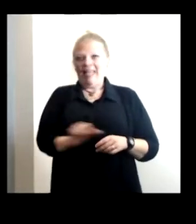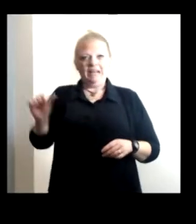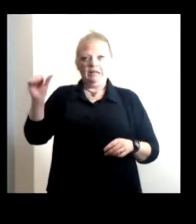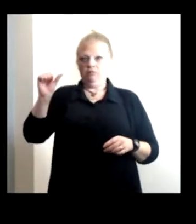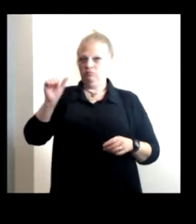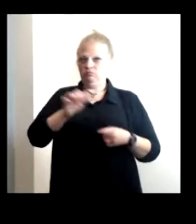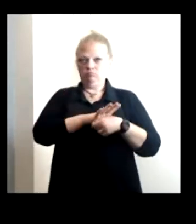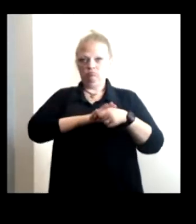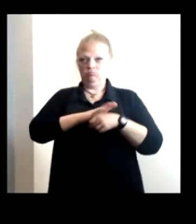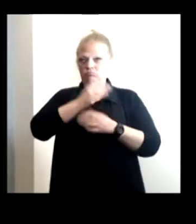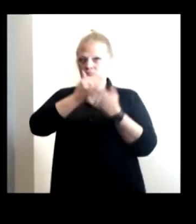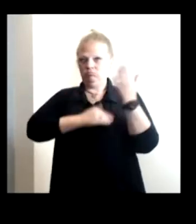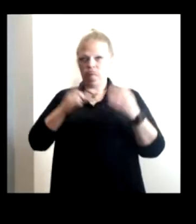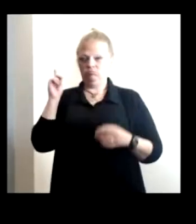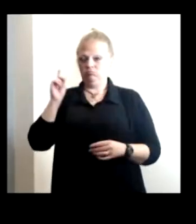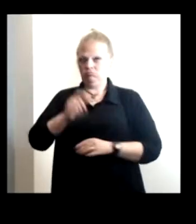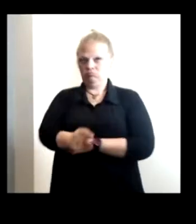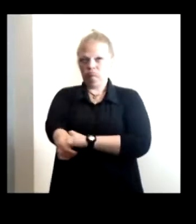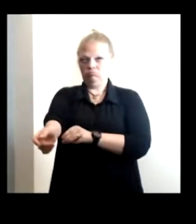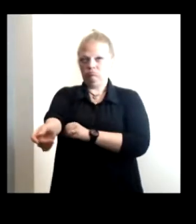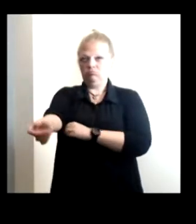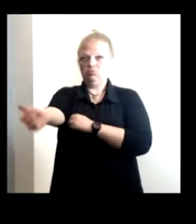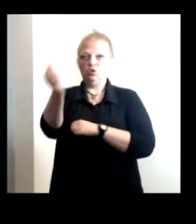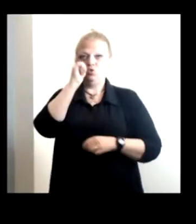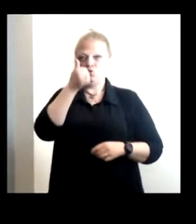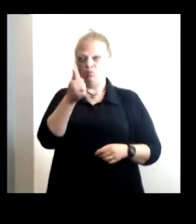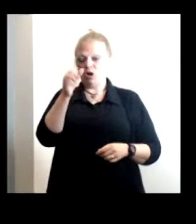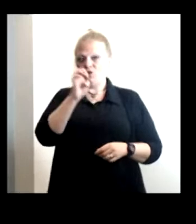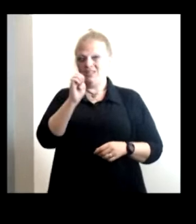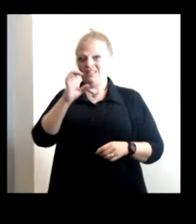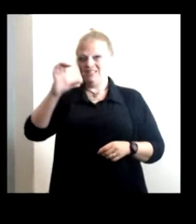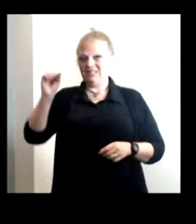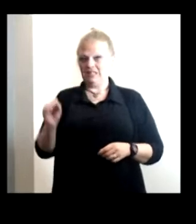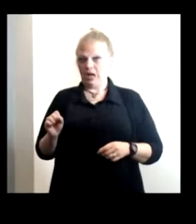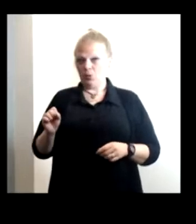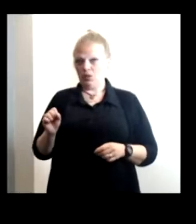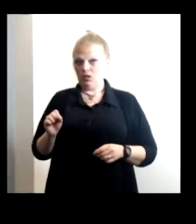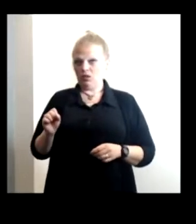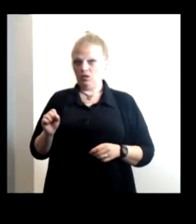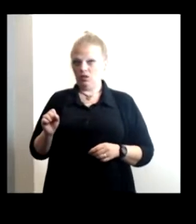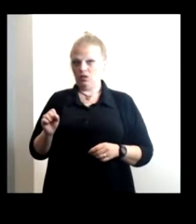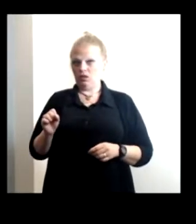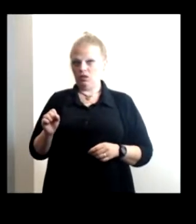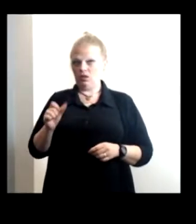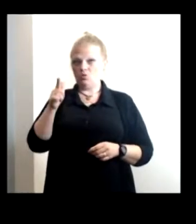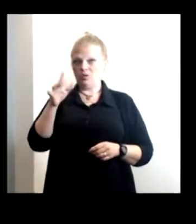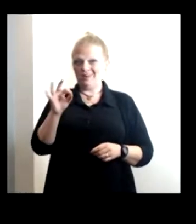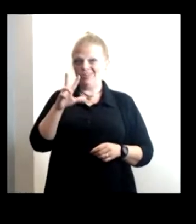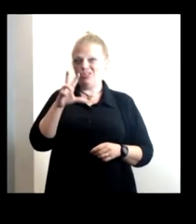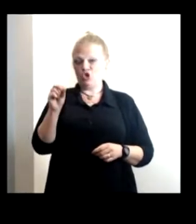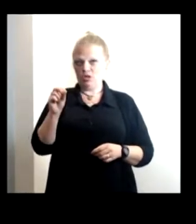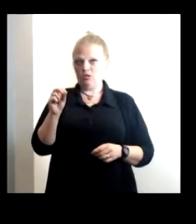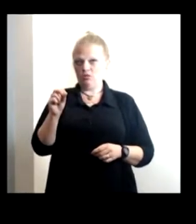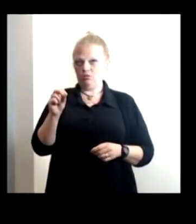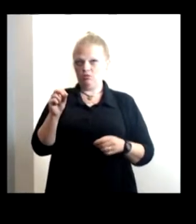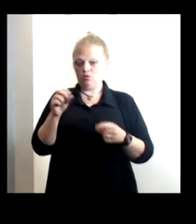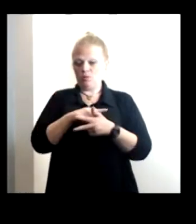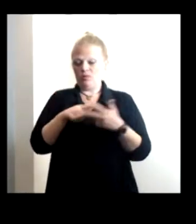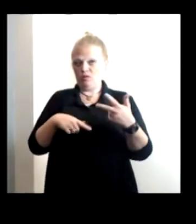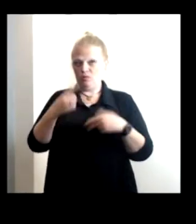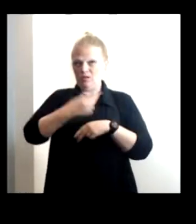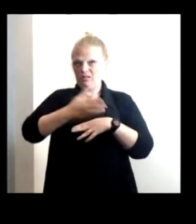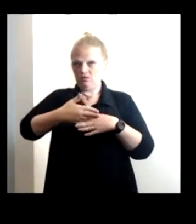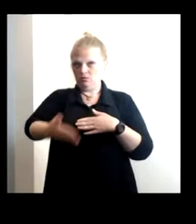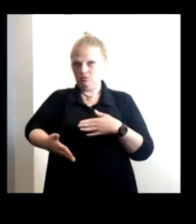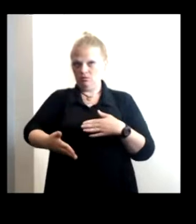of the sites that are listed here. Tomorrow at SUNY Erie South, on the 29th and 30th, so the next 3 days at SUNY Erie